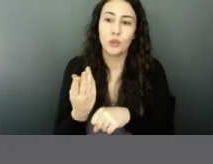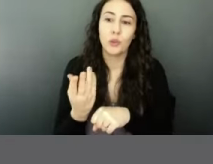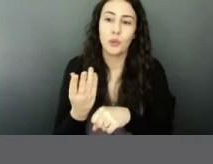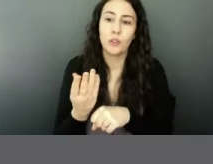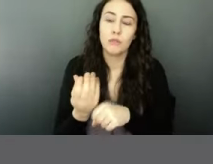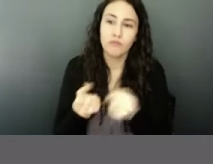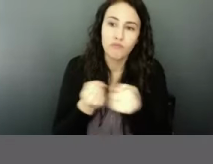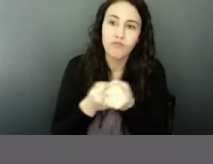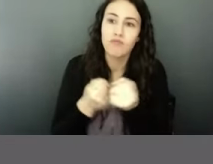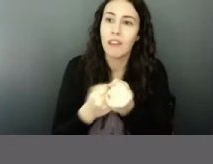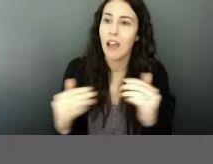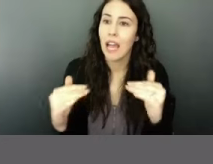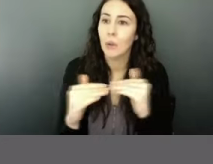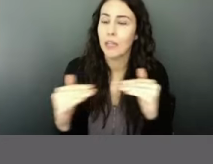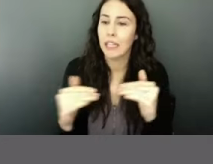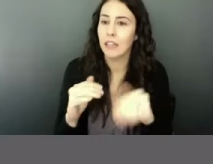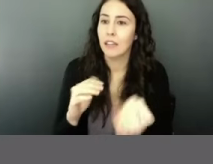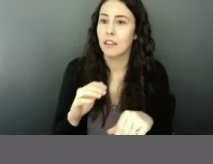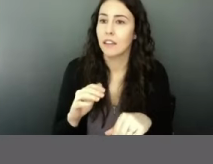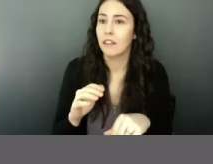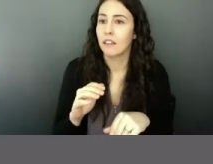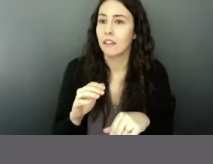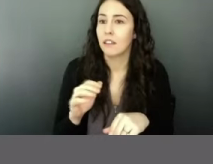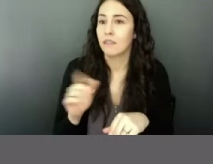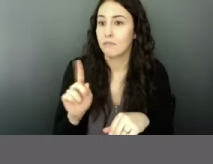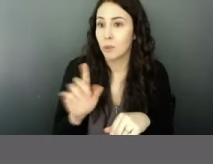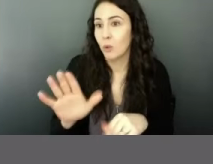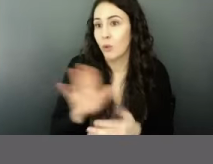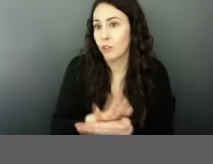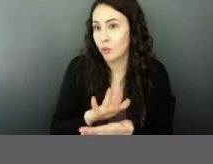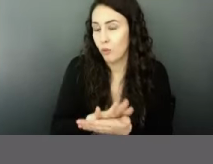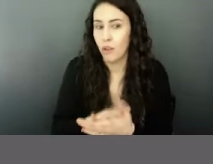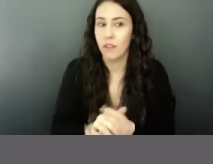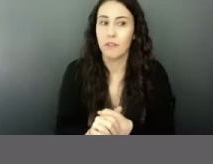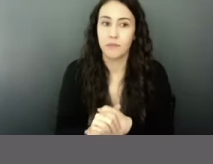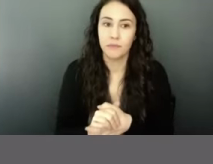article forms the basis of that exploration.